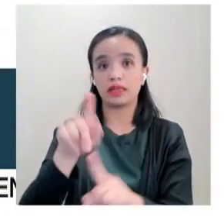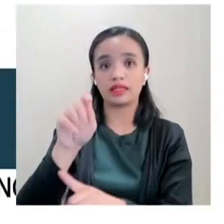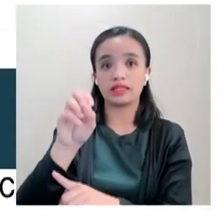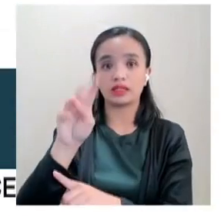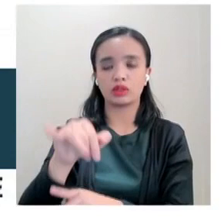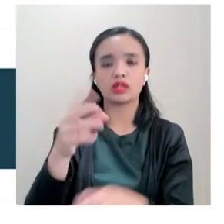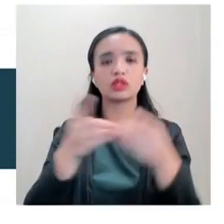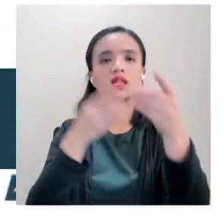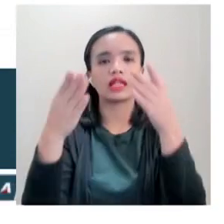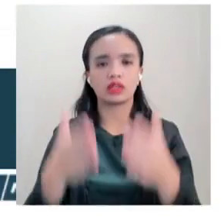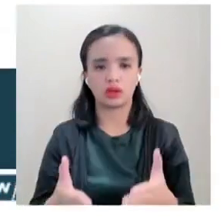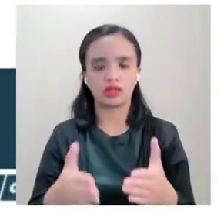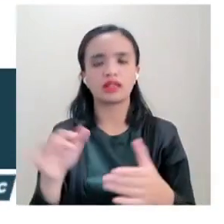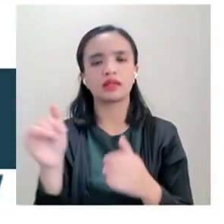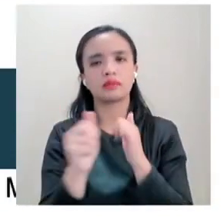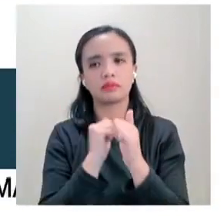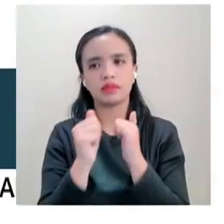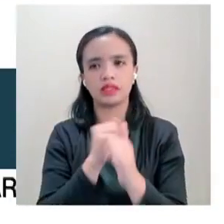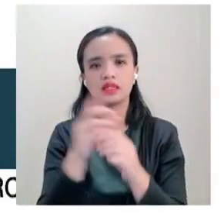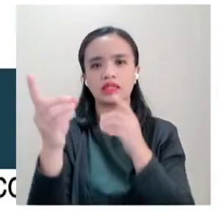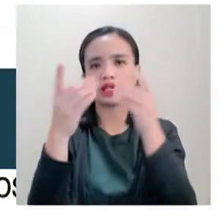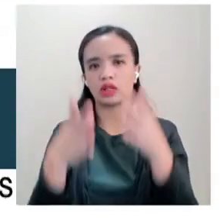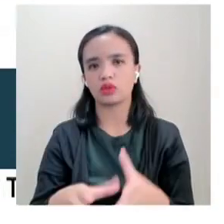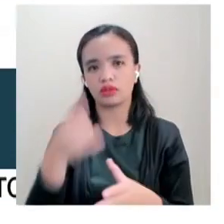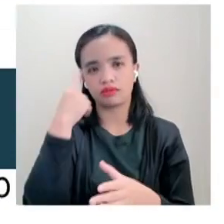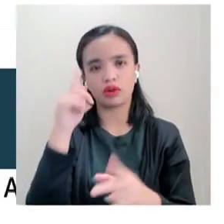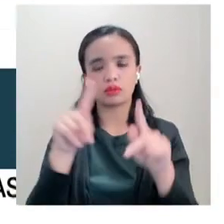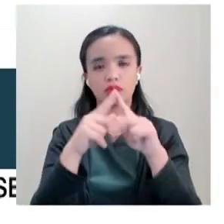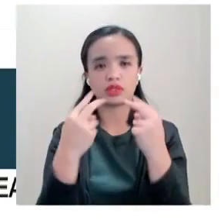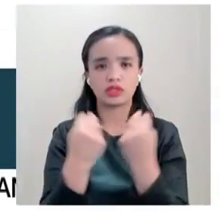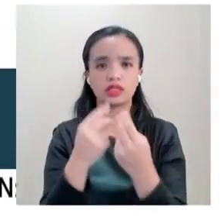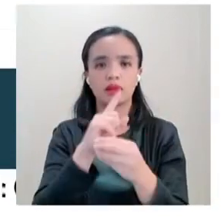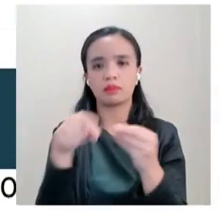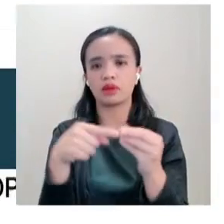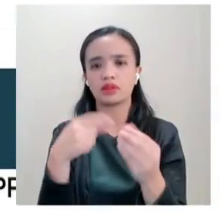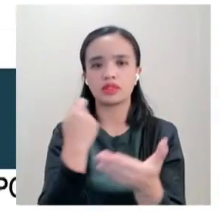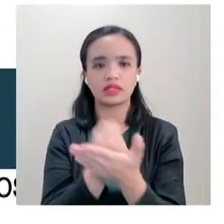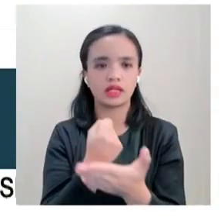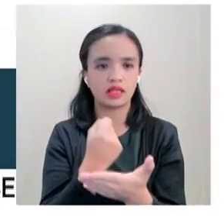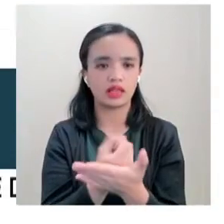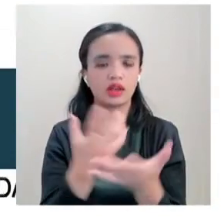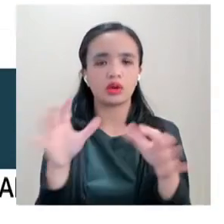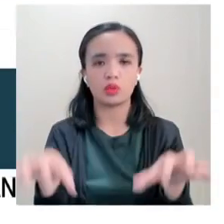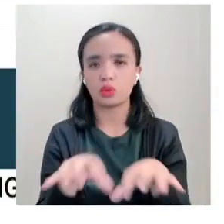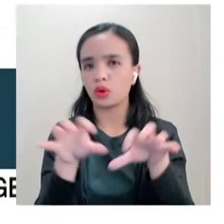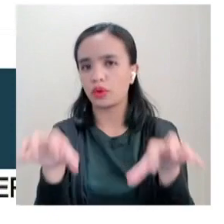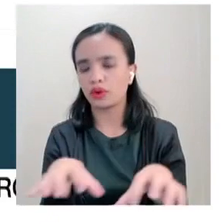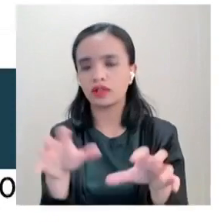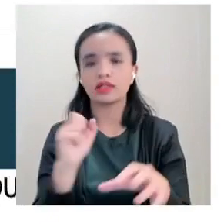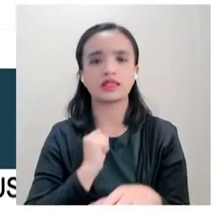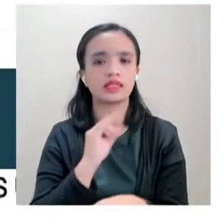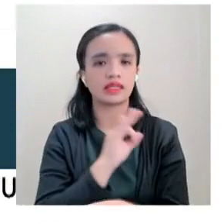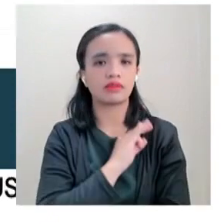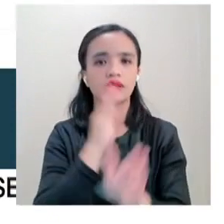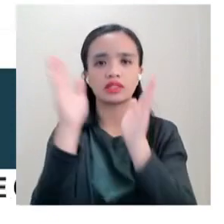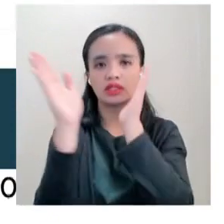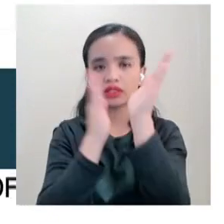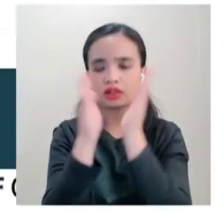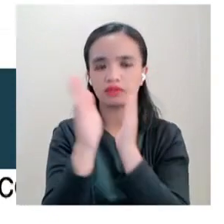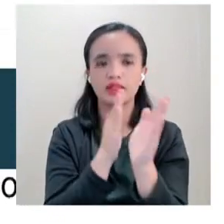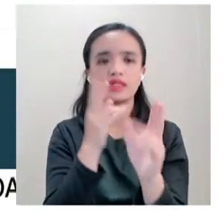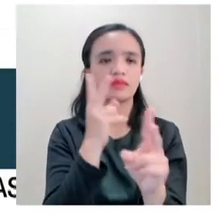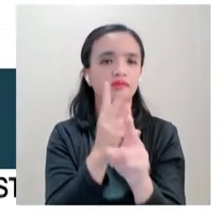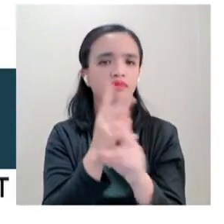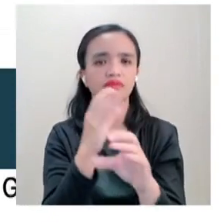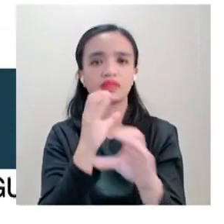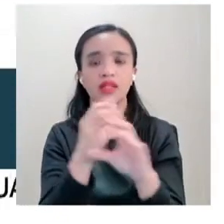position. It's equivalent to a director for position in terms of salary, perks, even staff and service vehicles. So, ang problema naman